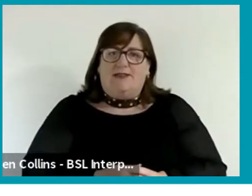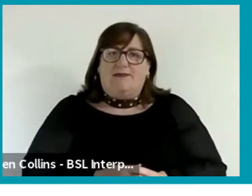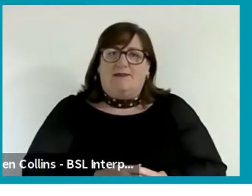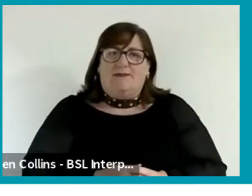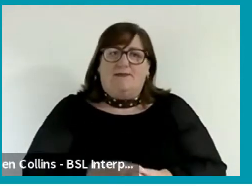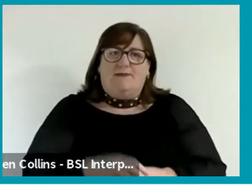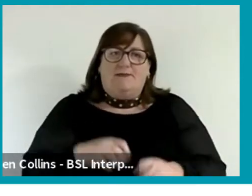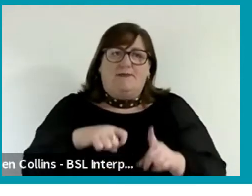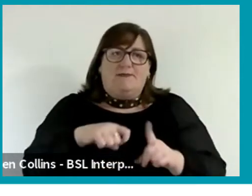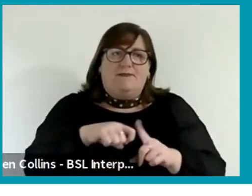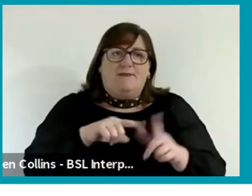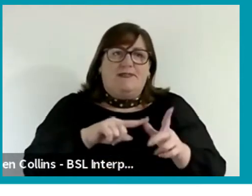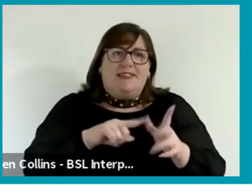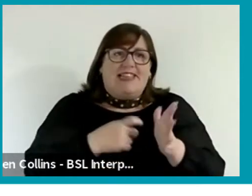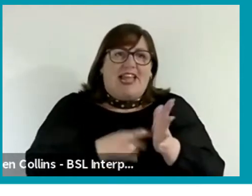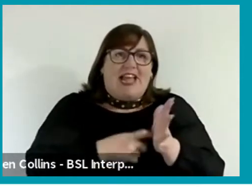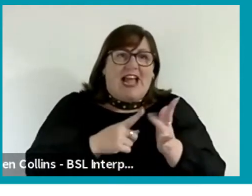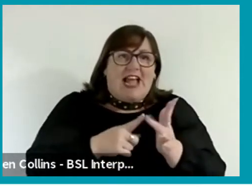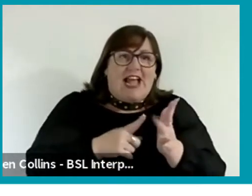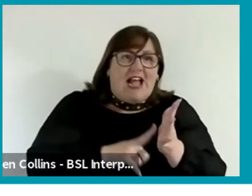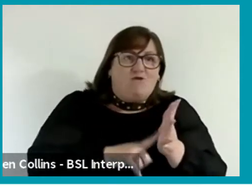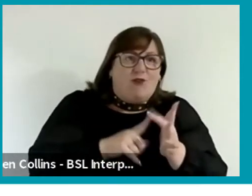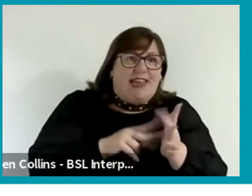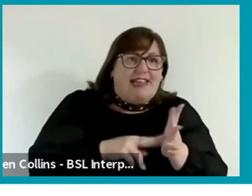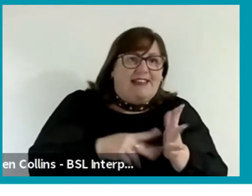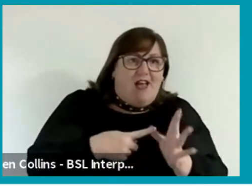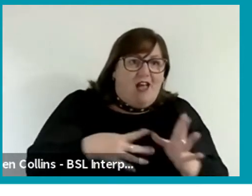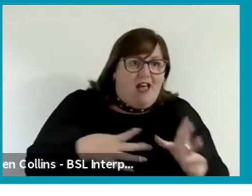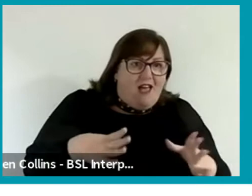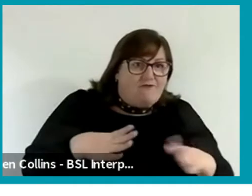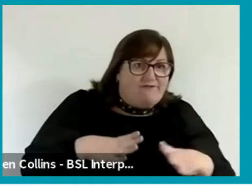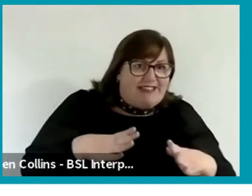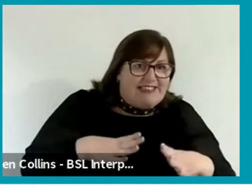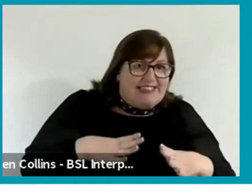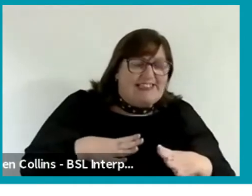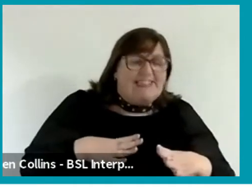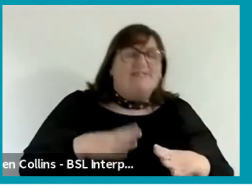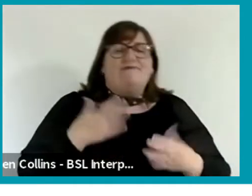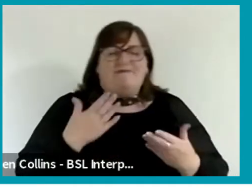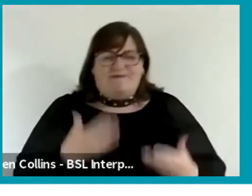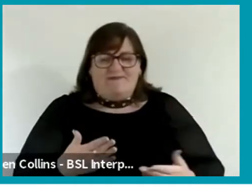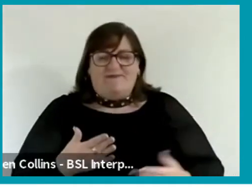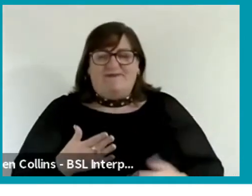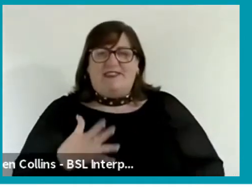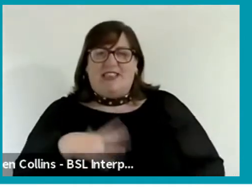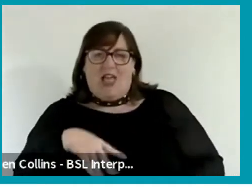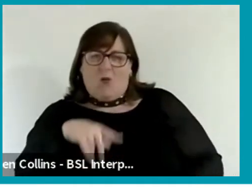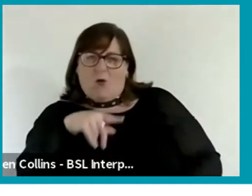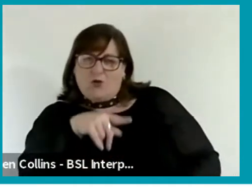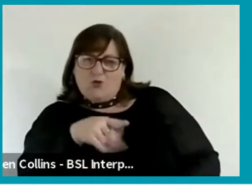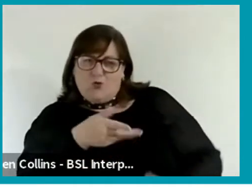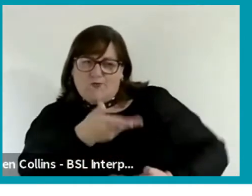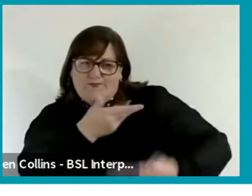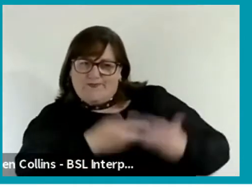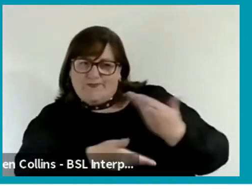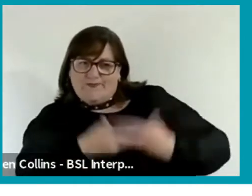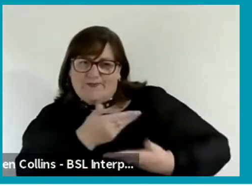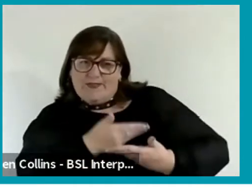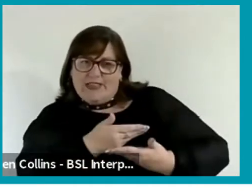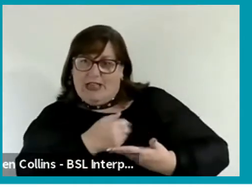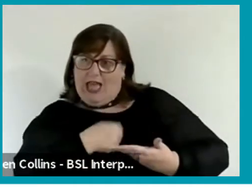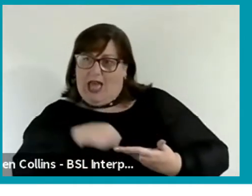Karolina, are you ready? Yes. So I would love if you could explain to our Evenbreak candidates and job